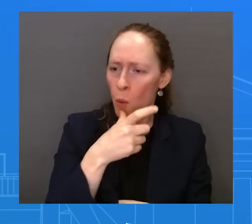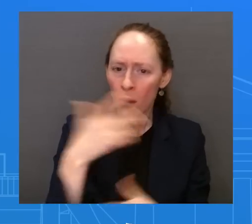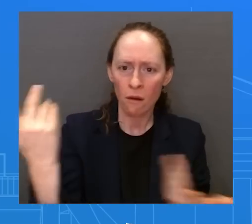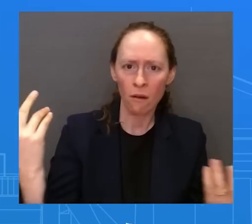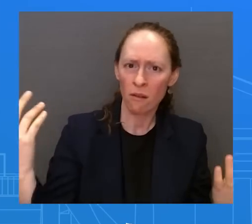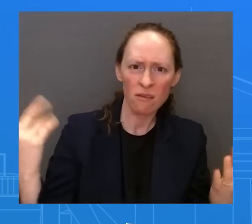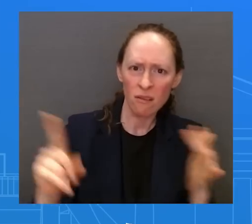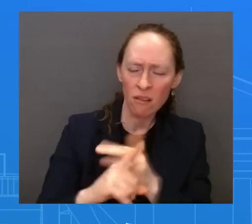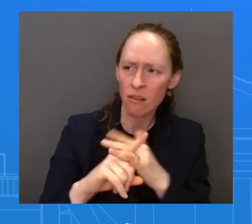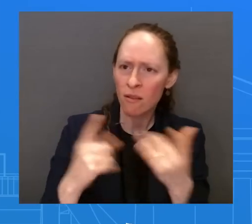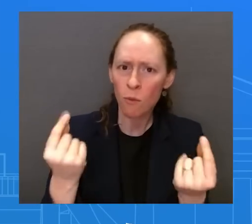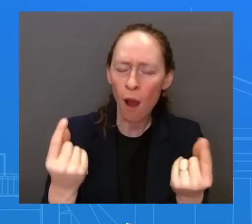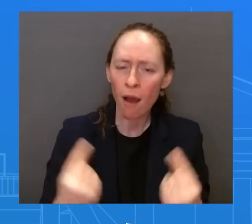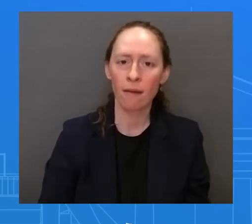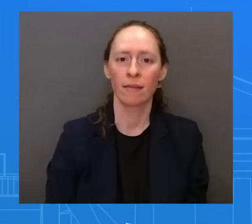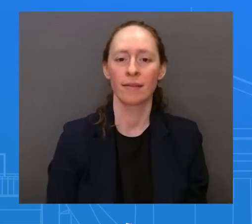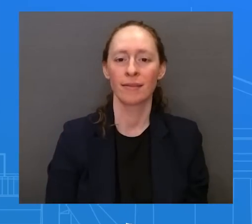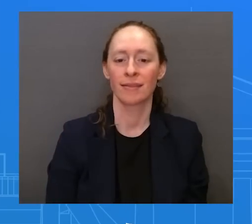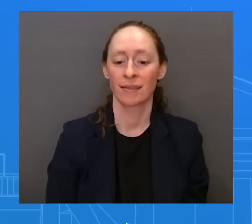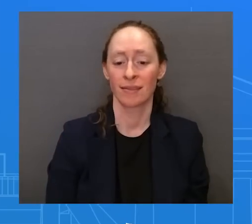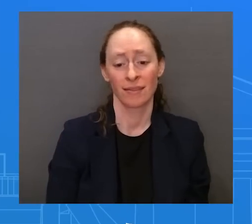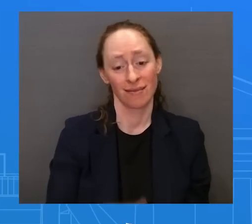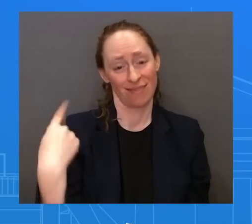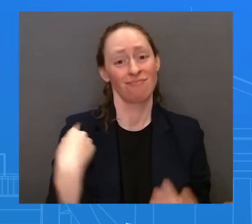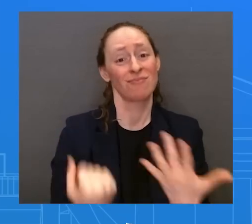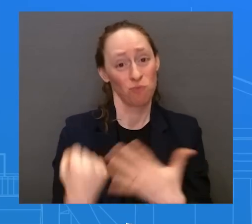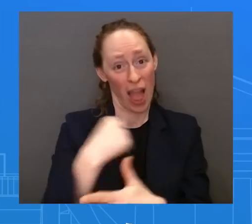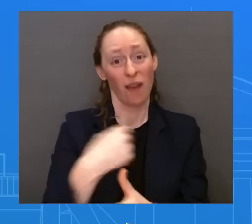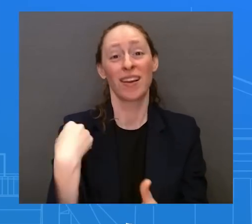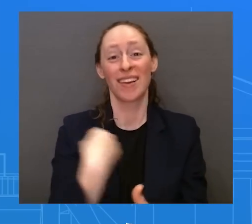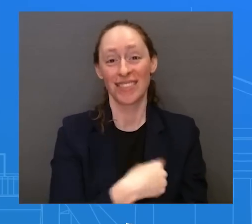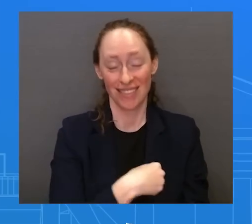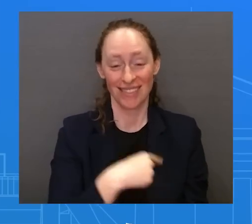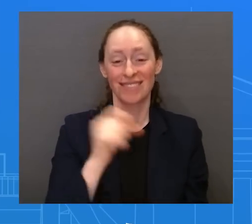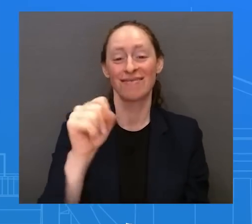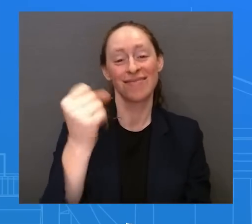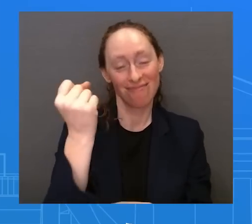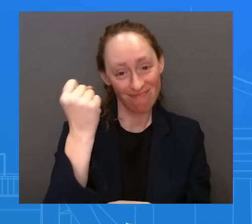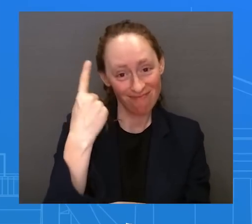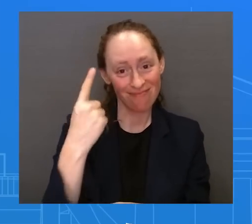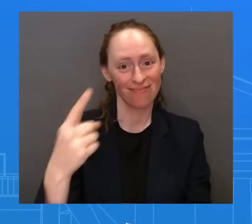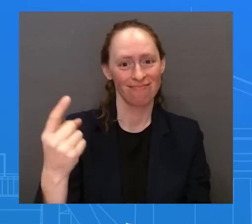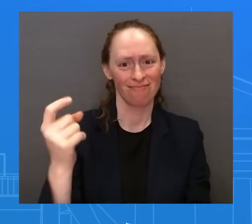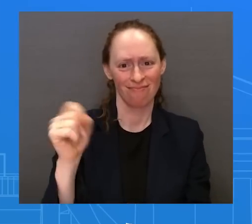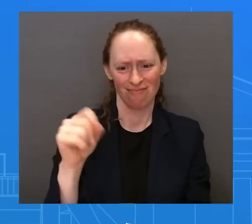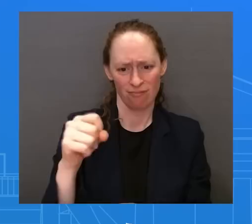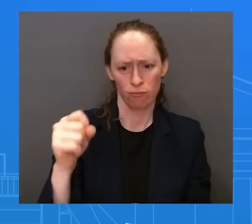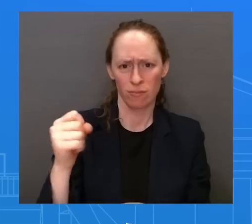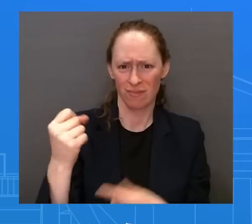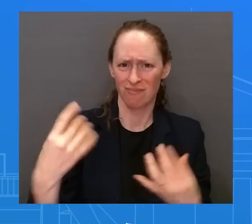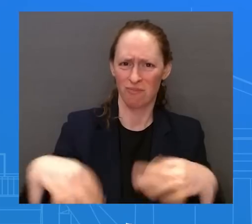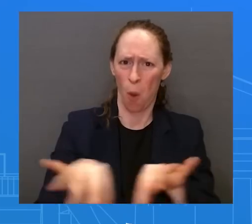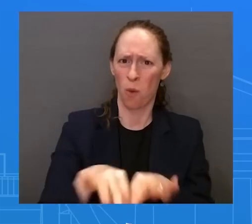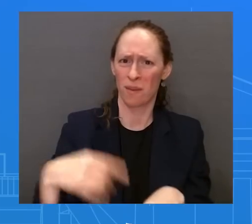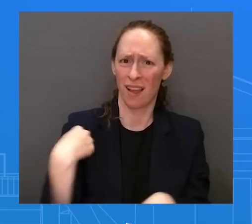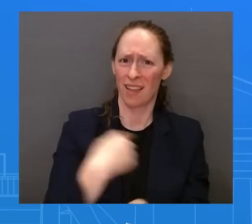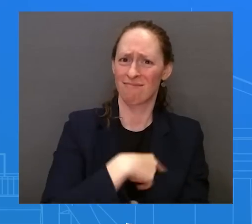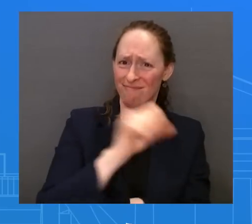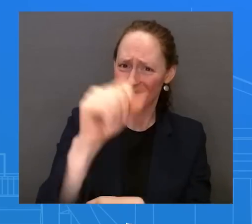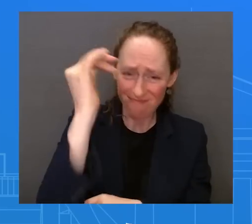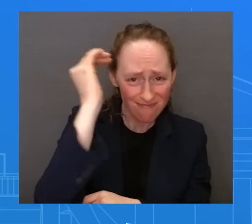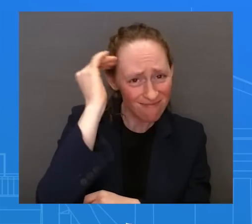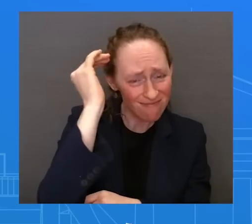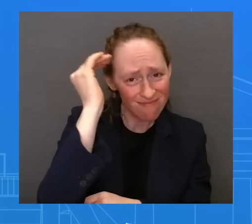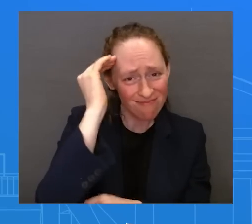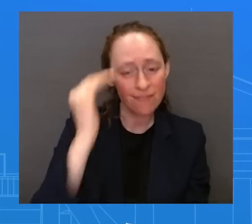priority for the president I I know I we understand how important this is clearly and so once we have a